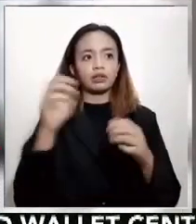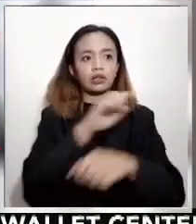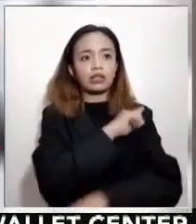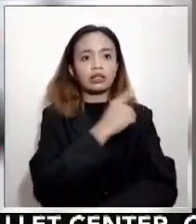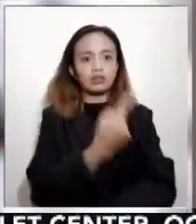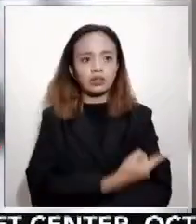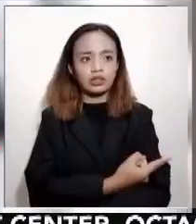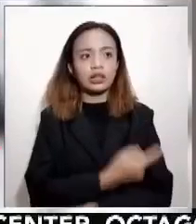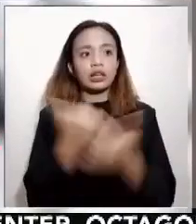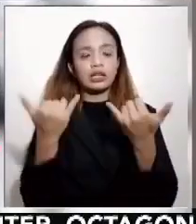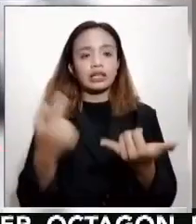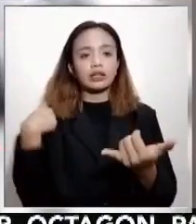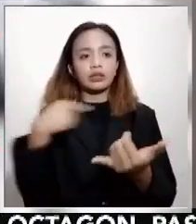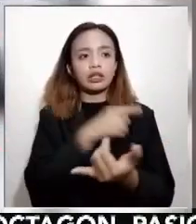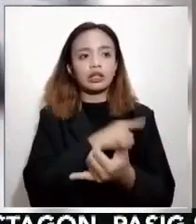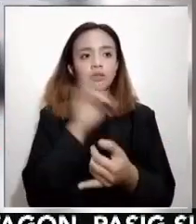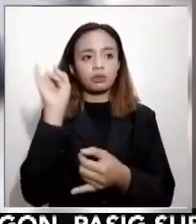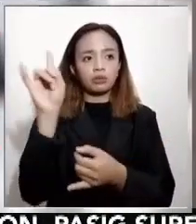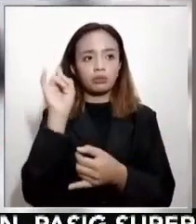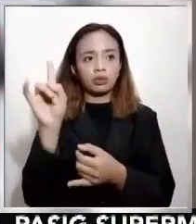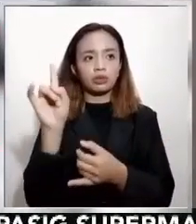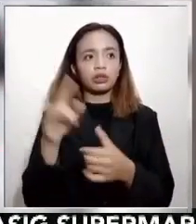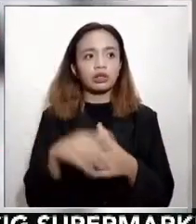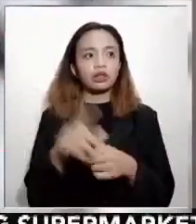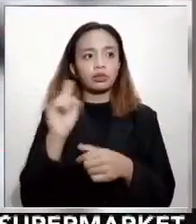also promote the kind of